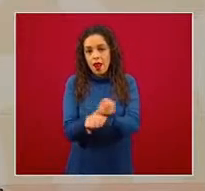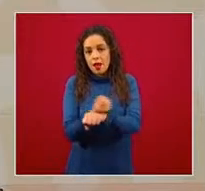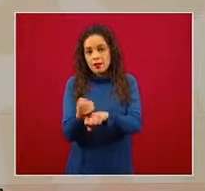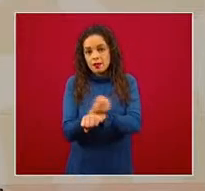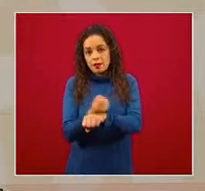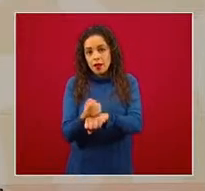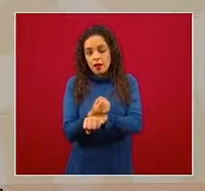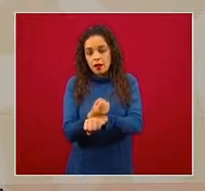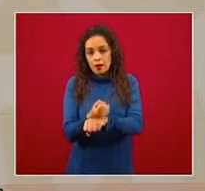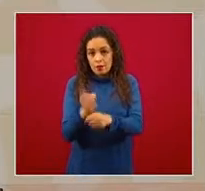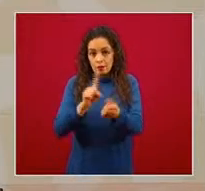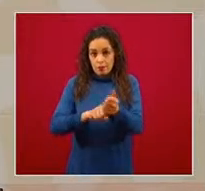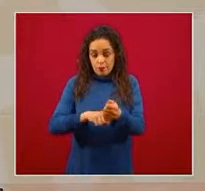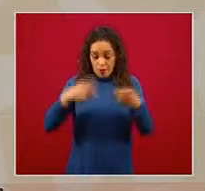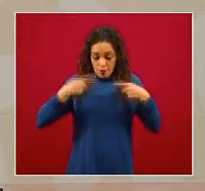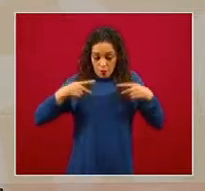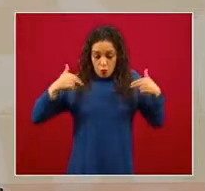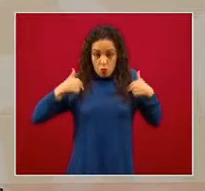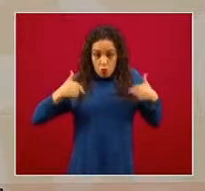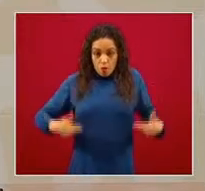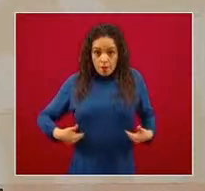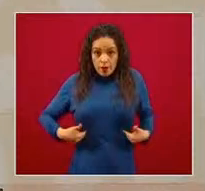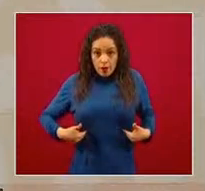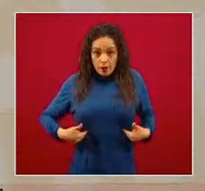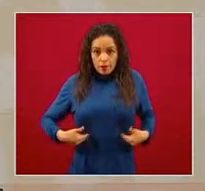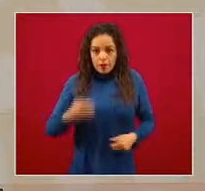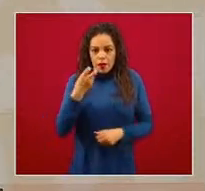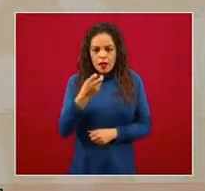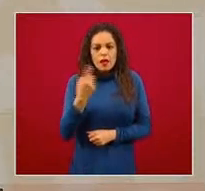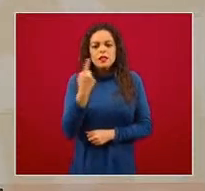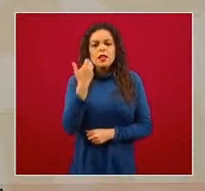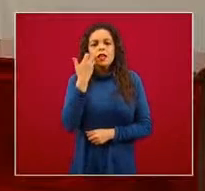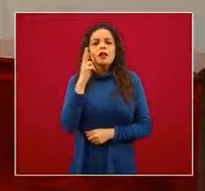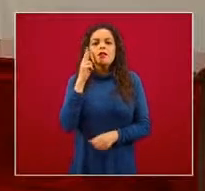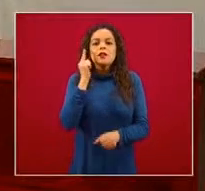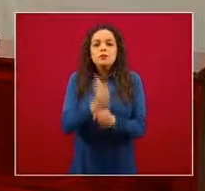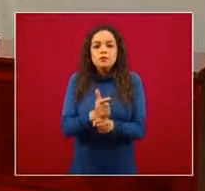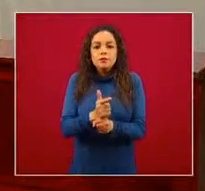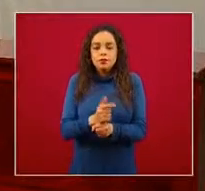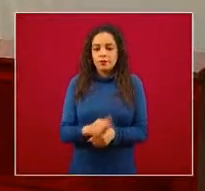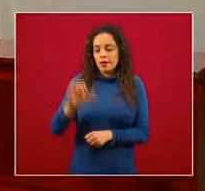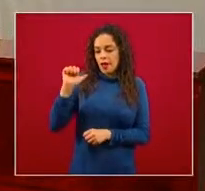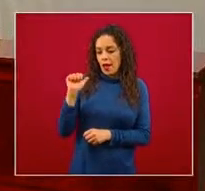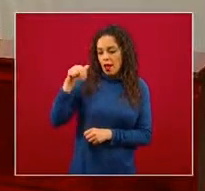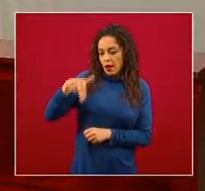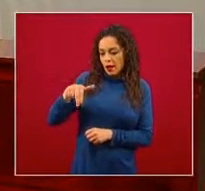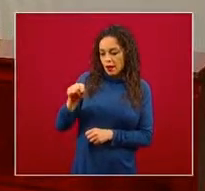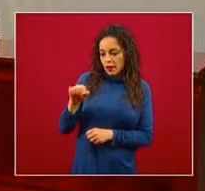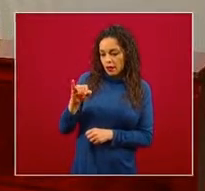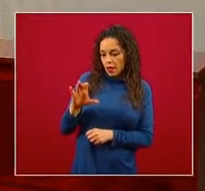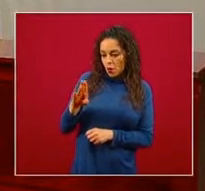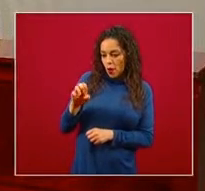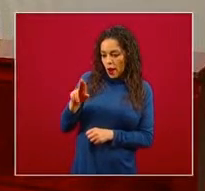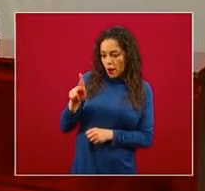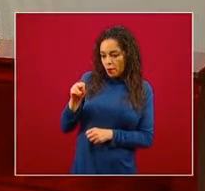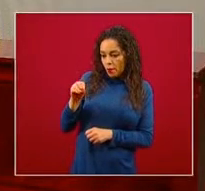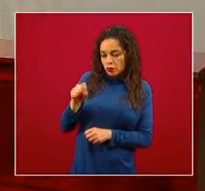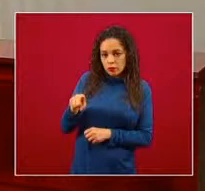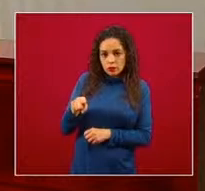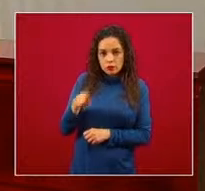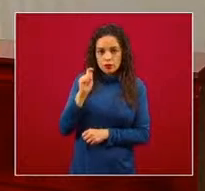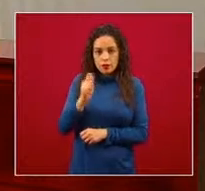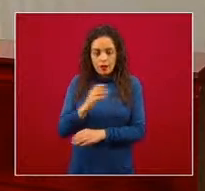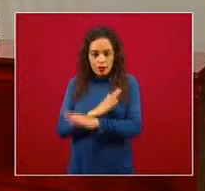a component of human blood. And what we want to look for in this test are